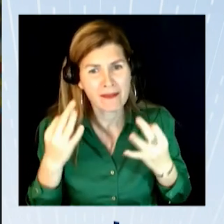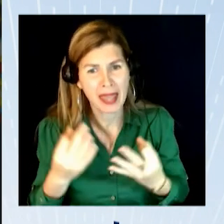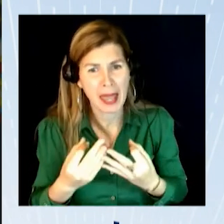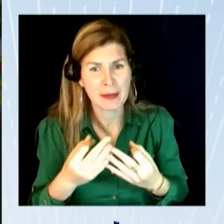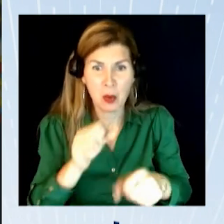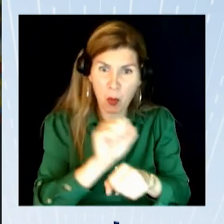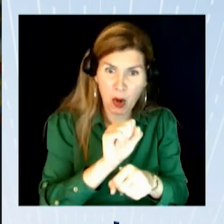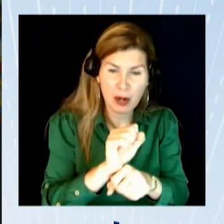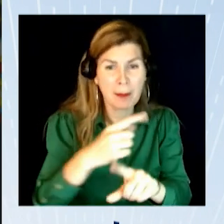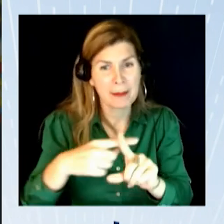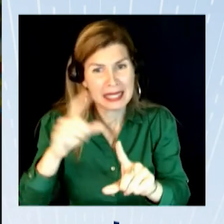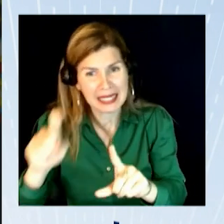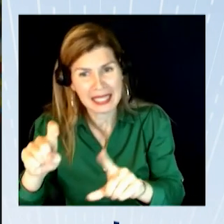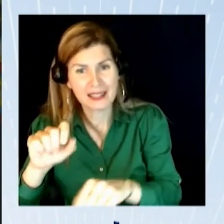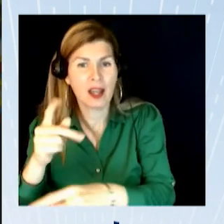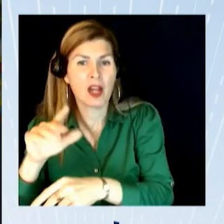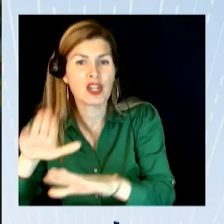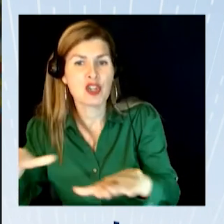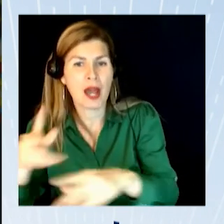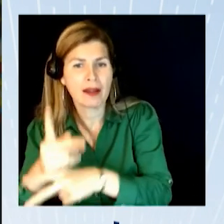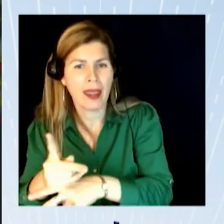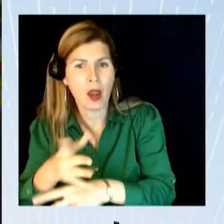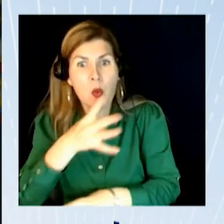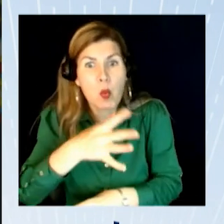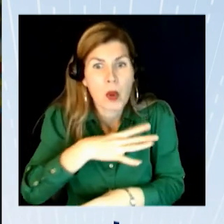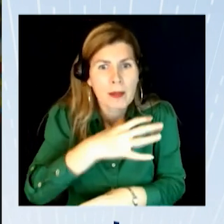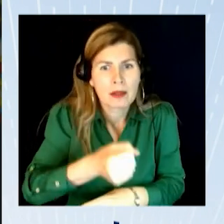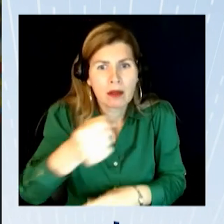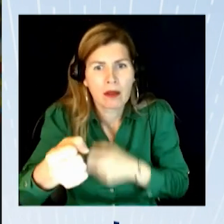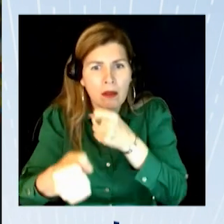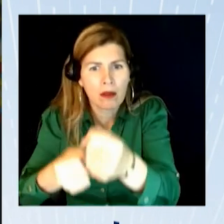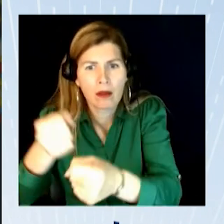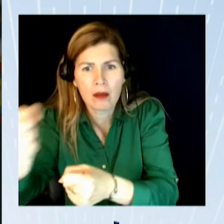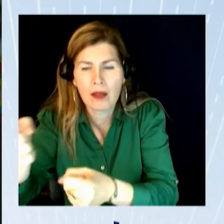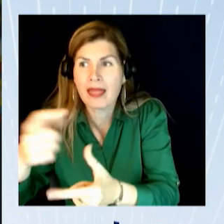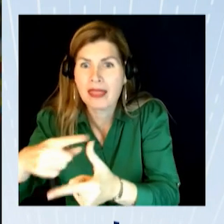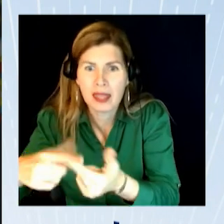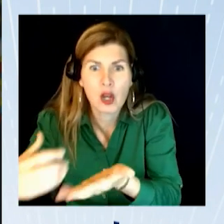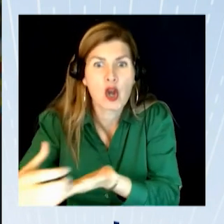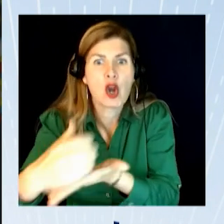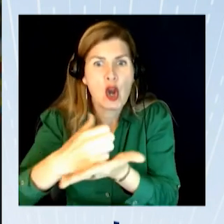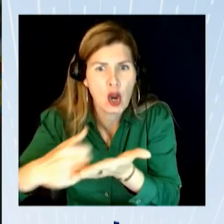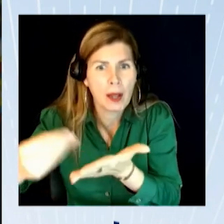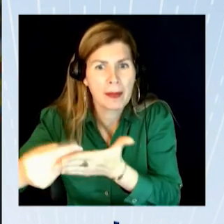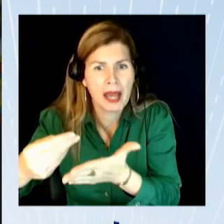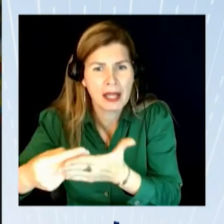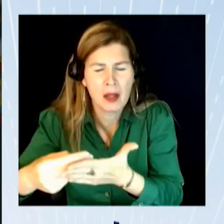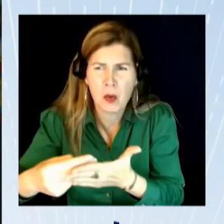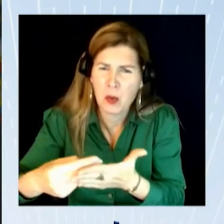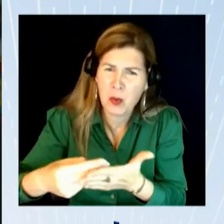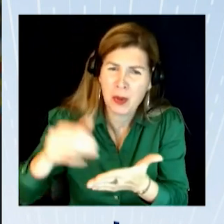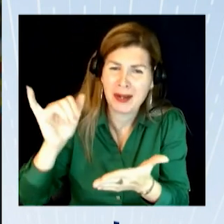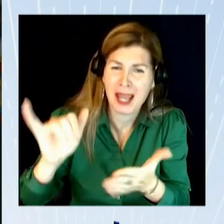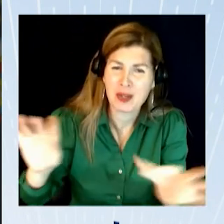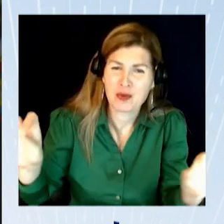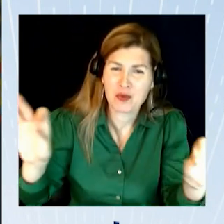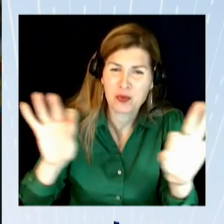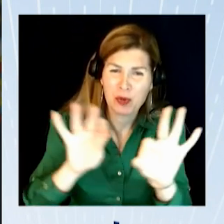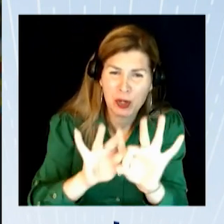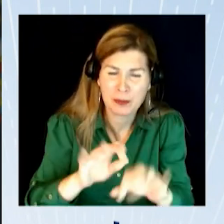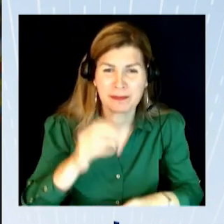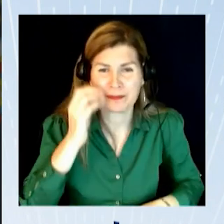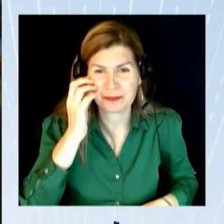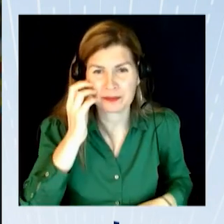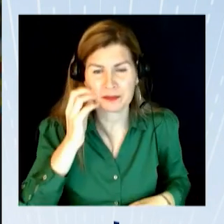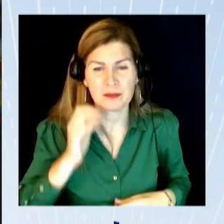particularly the women can enter the workforce and bring home a bigger paycheck, I know how critical this is. So I love the